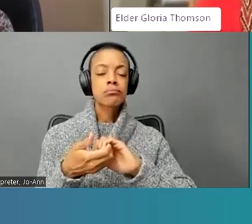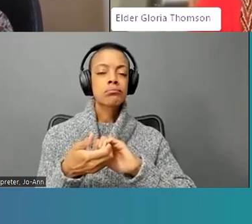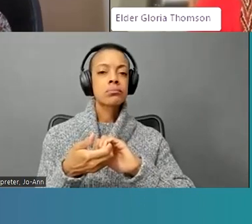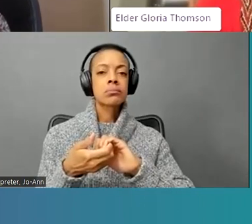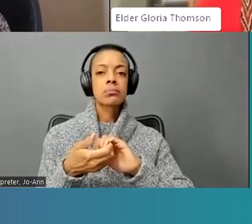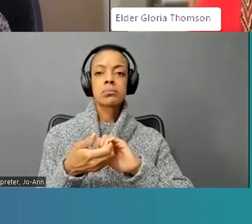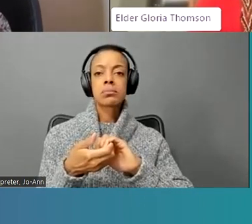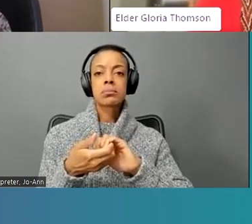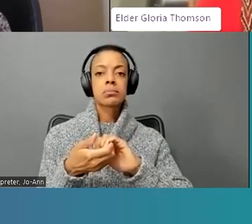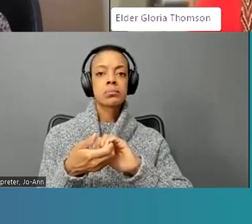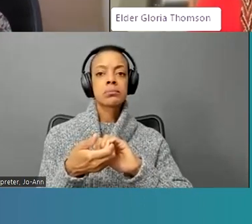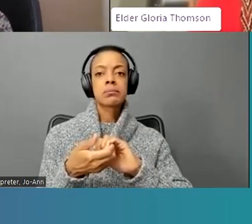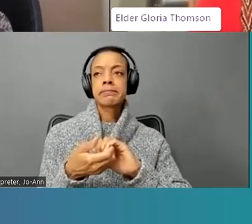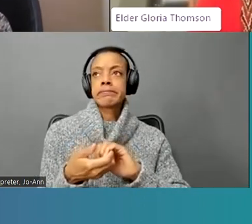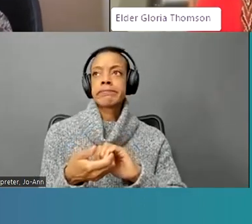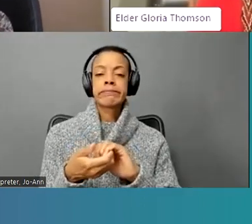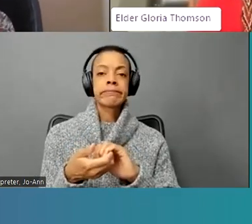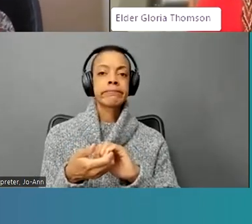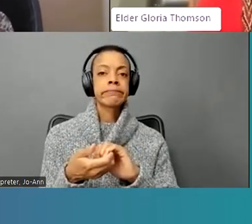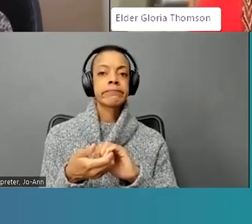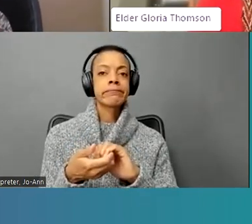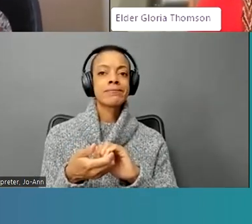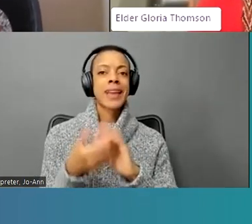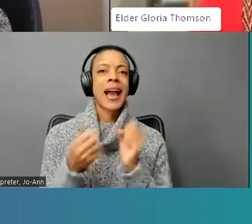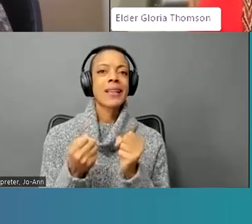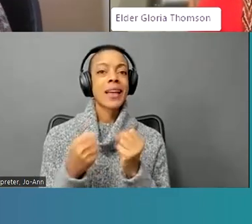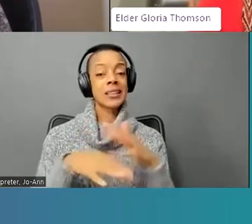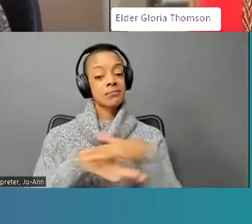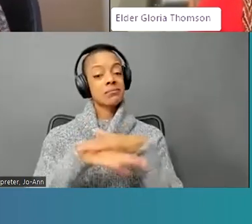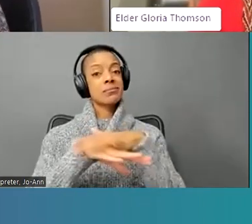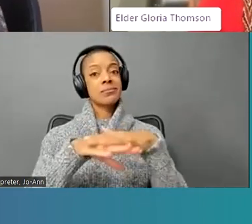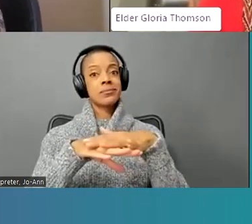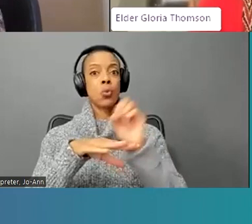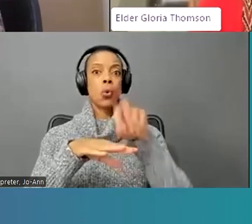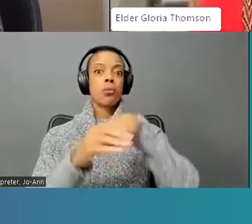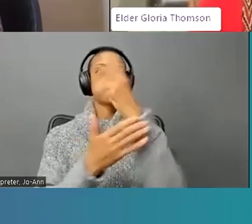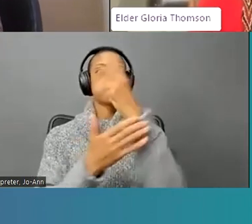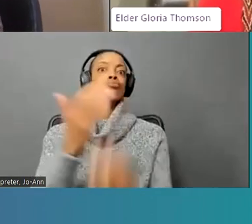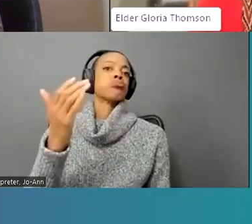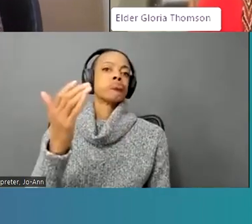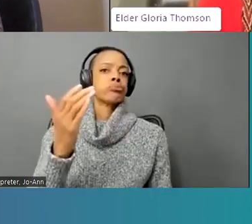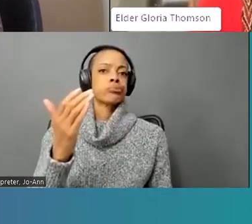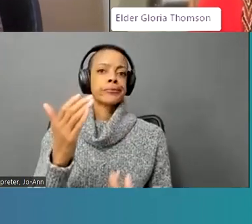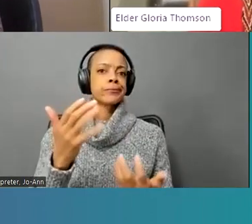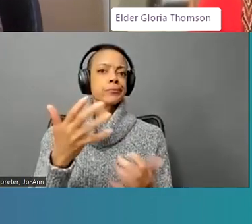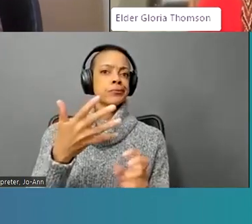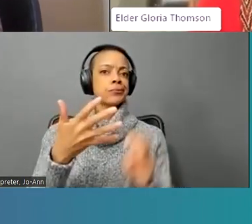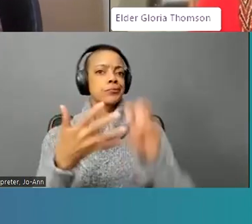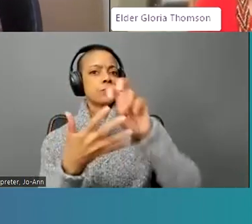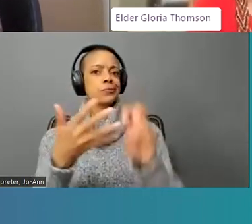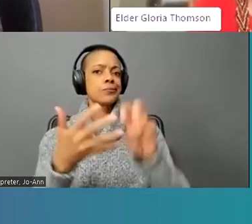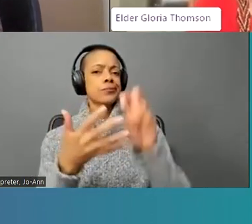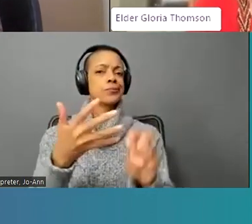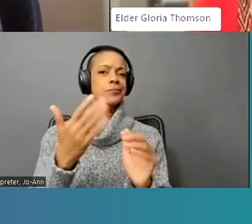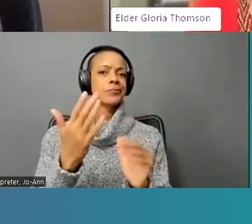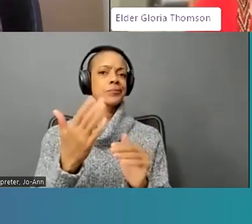and what's specific and how many, like the level of engagement, I guess the audience was asking, you know, how elders, you know, what kind of